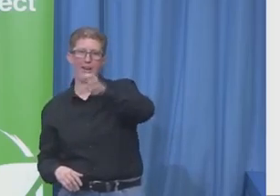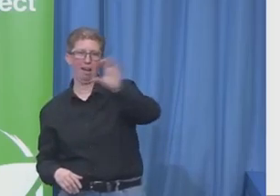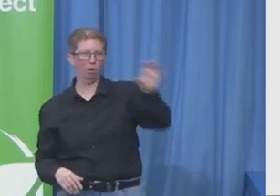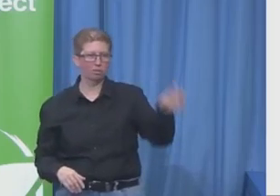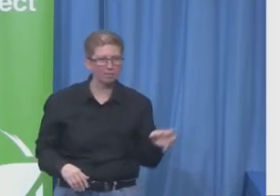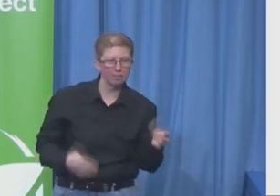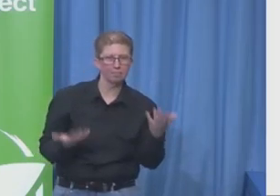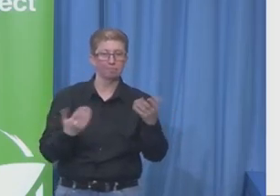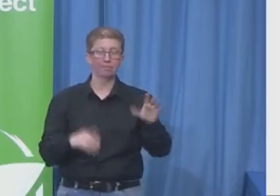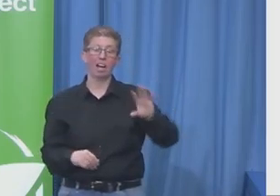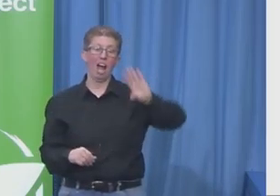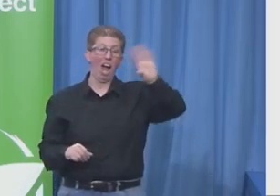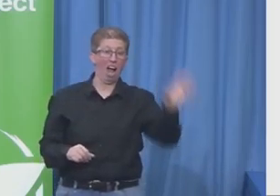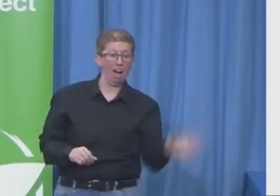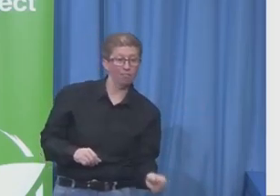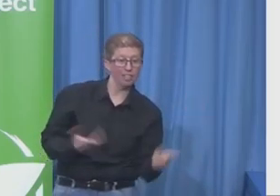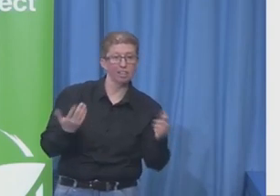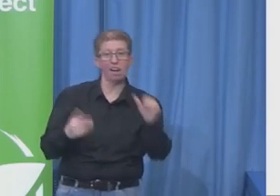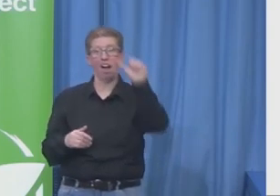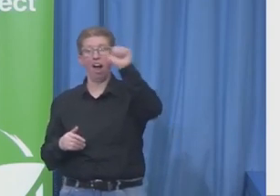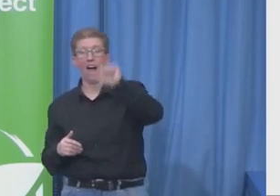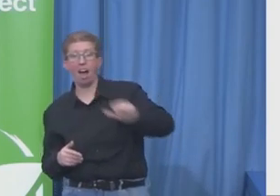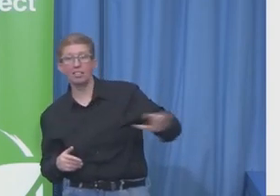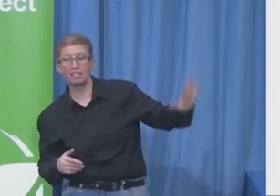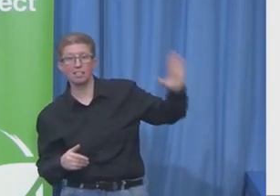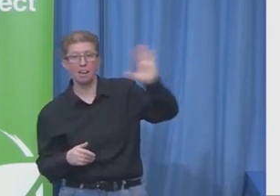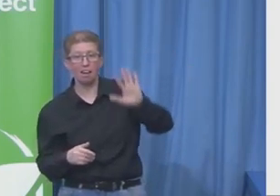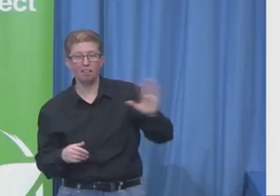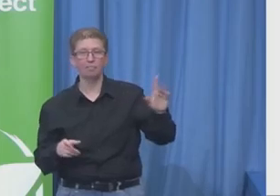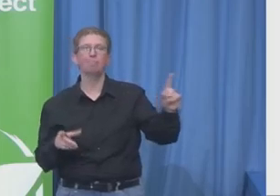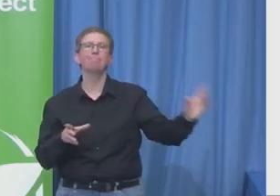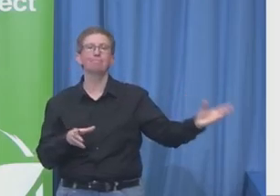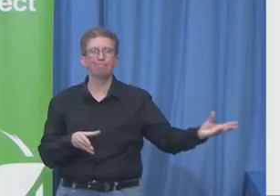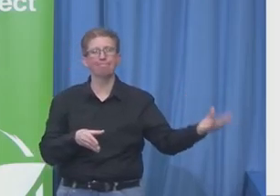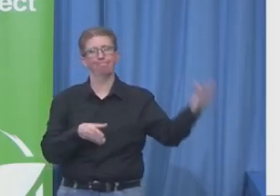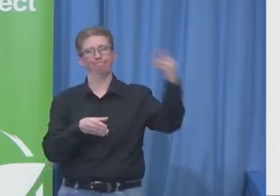Caribbean. In terms of approach, we